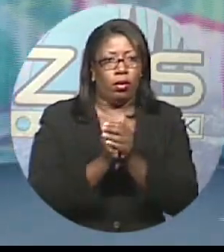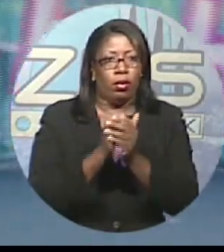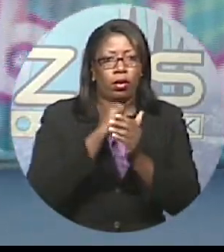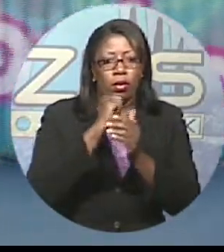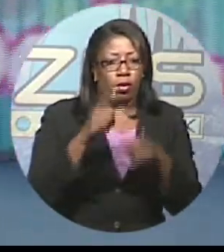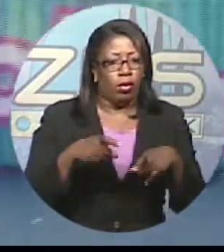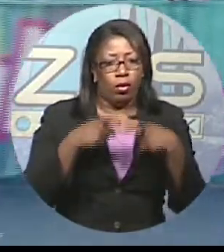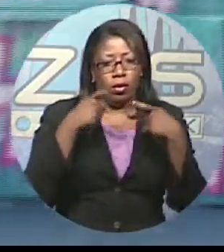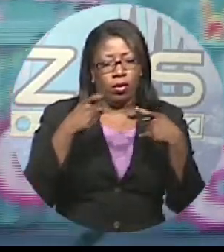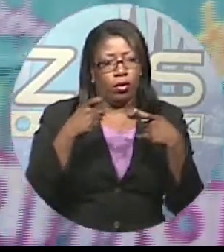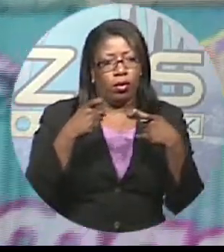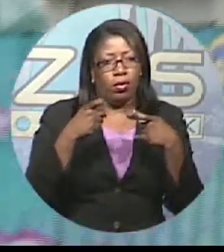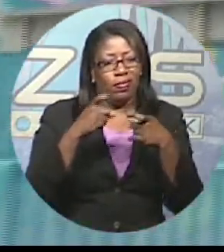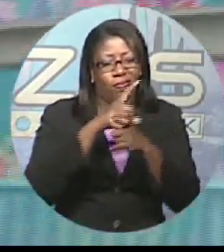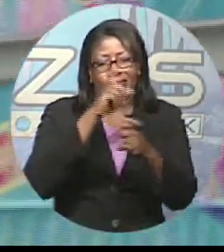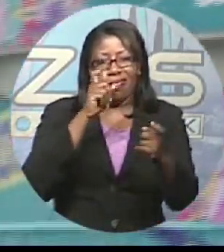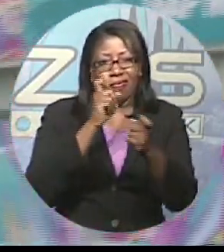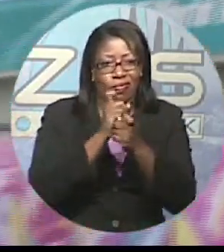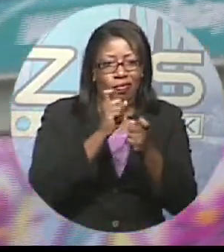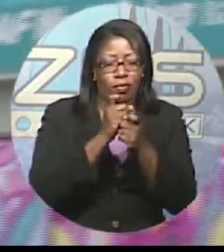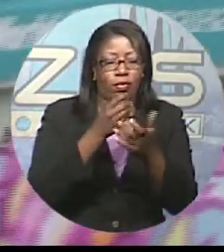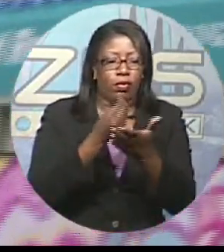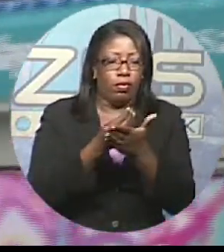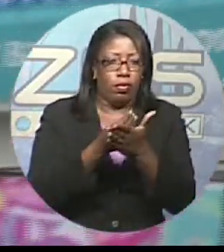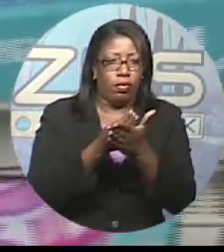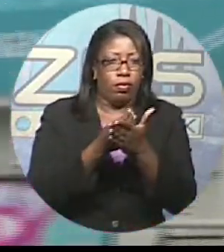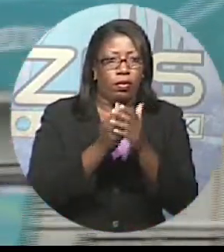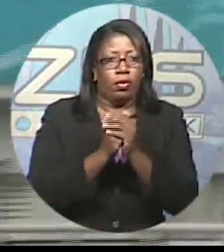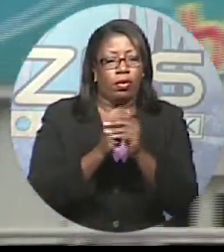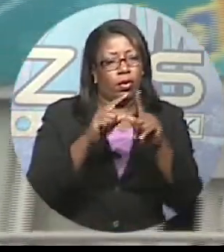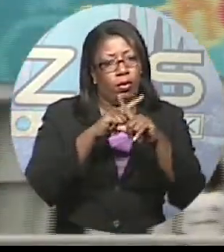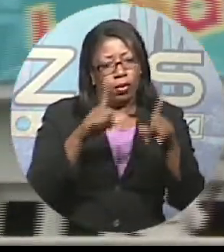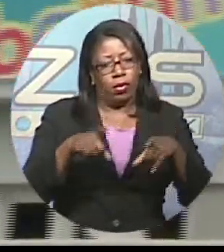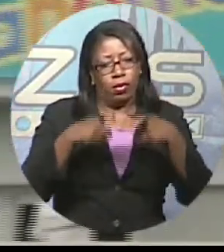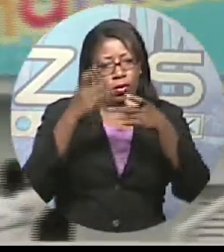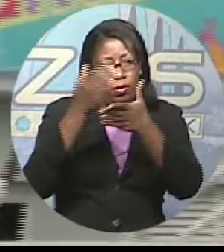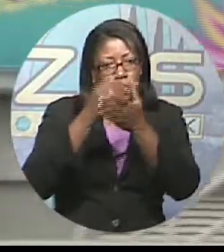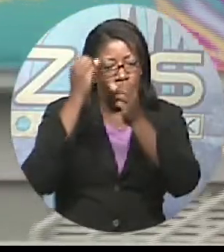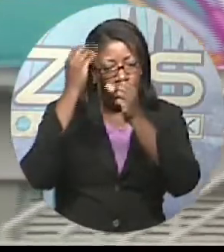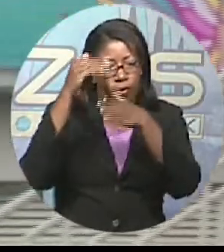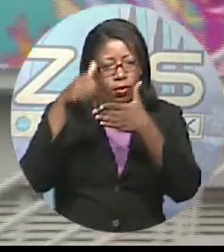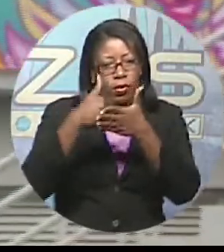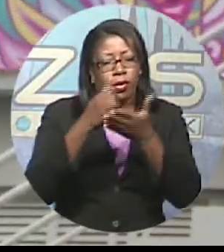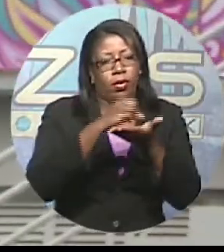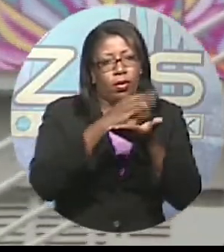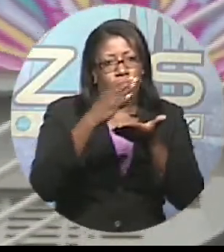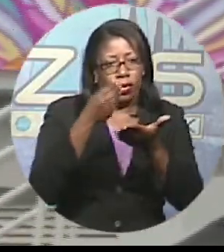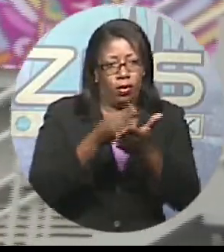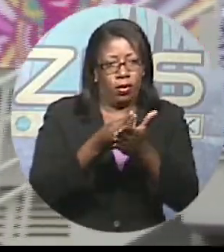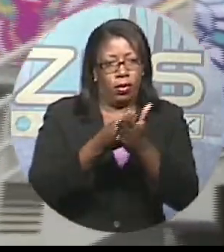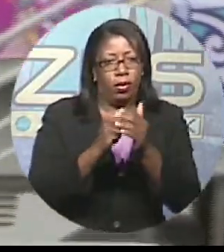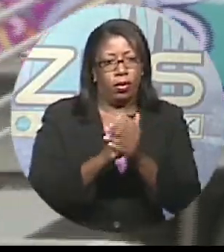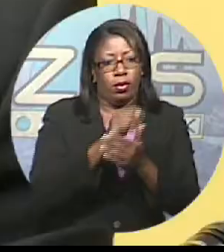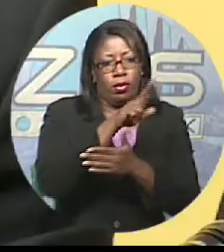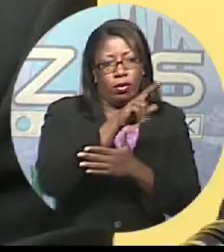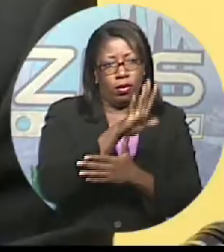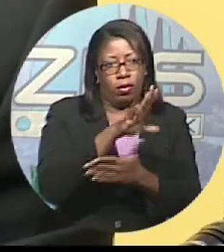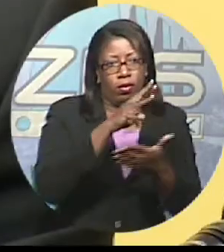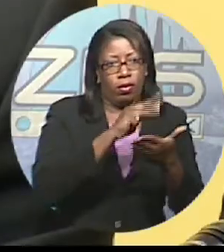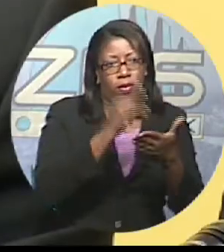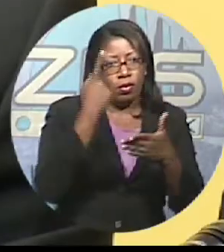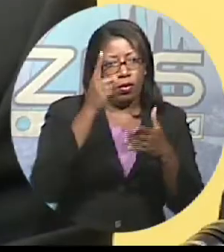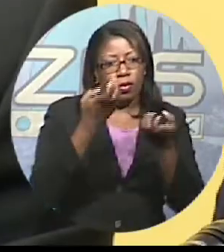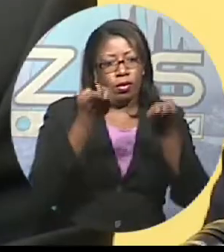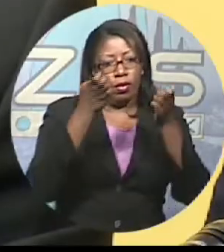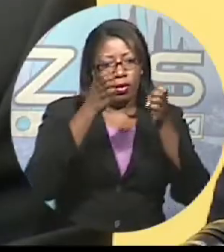provide specific budgetary details, the minister was able to provide some insight as to how the money was being spent. $3-5 million for the